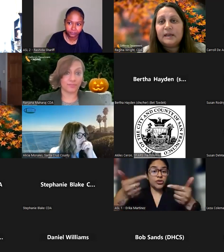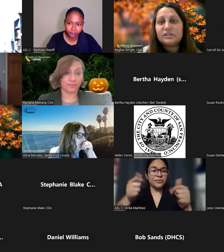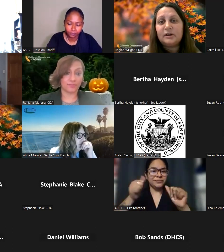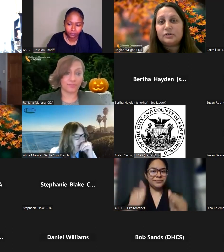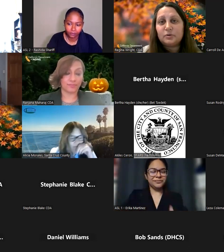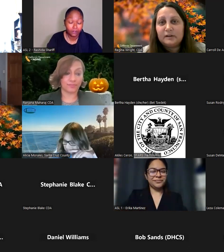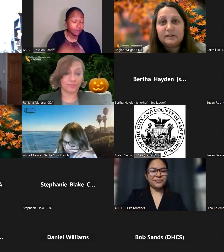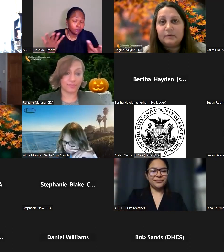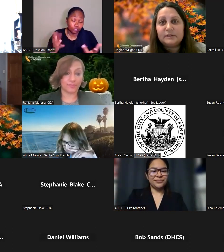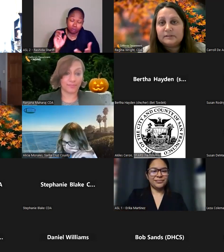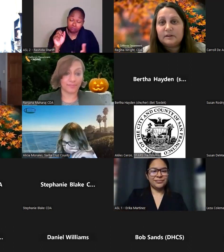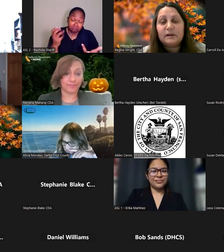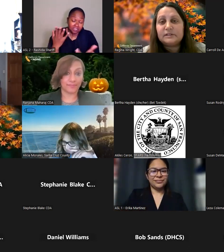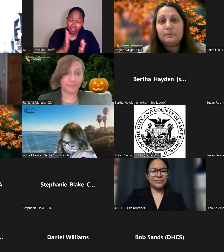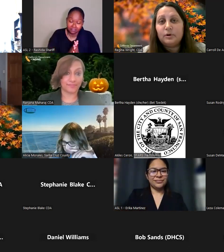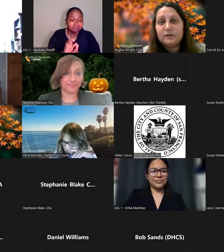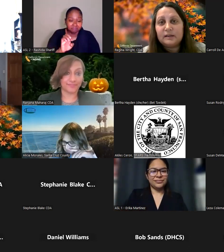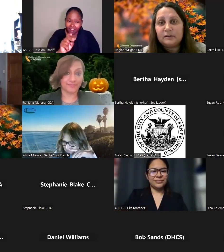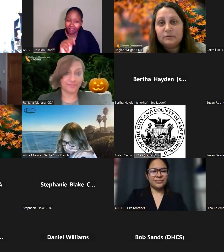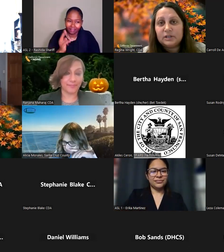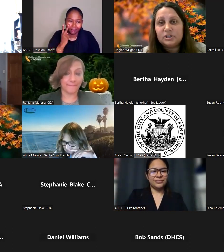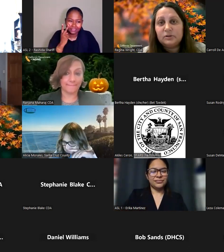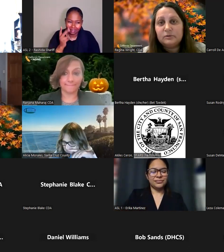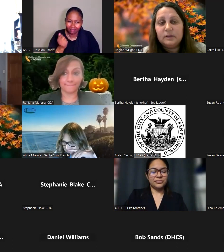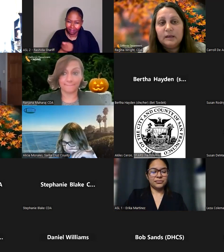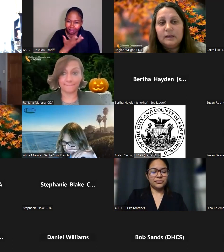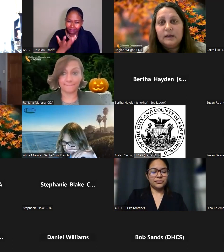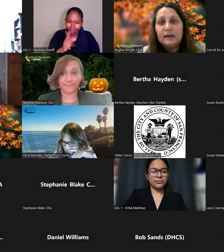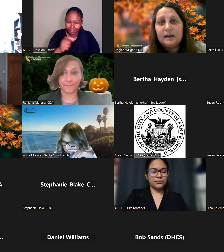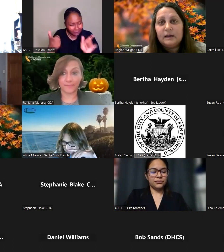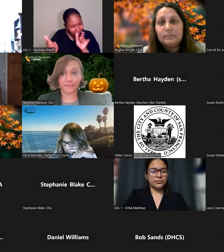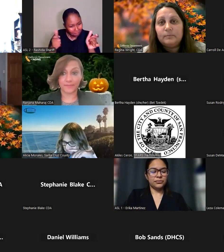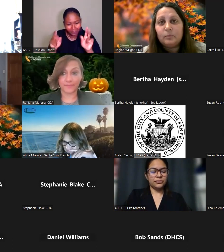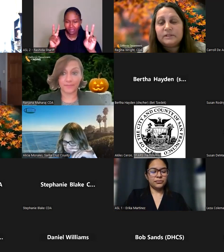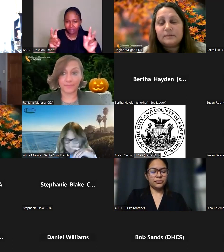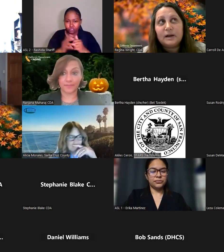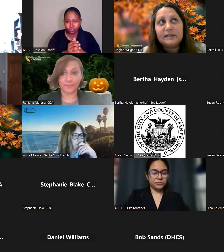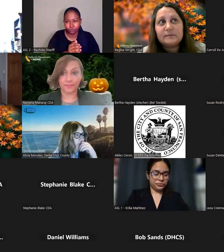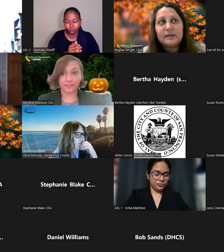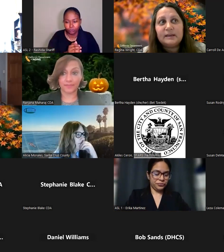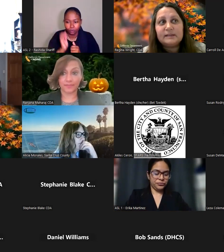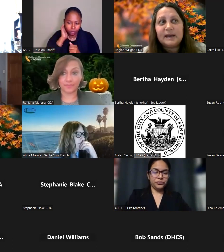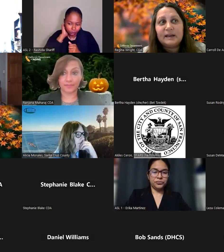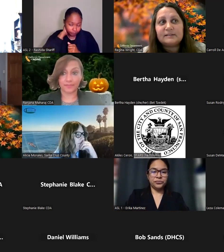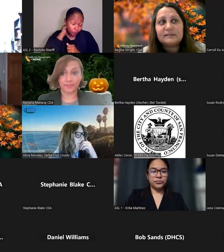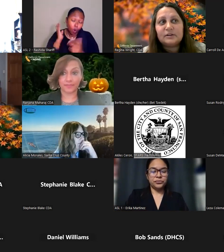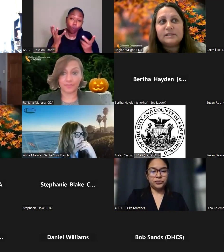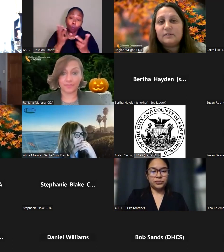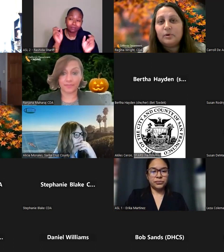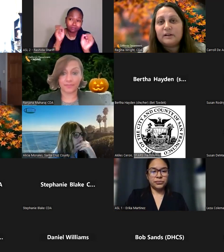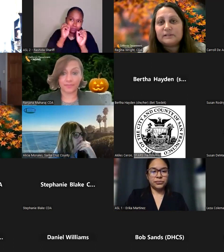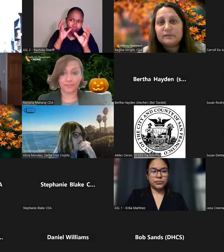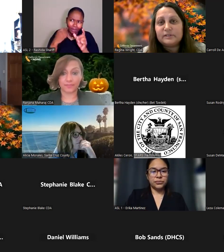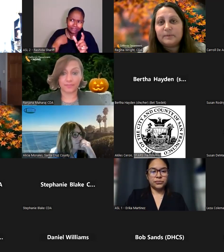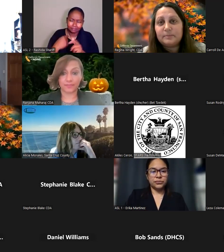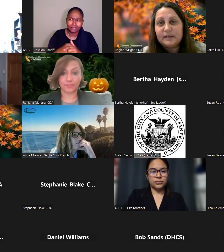But yeah, just to underscore, Ellen, that was across the board like a huge issue. What surprised me is that there was even